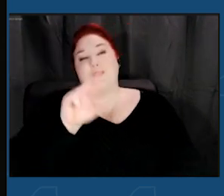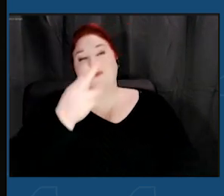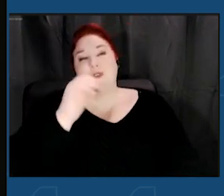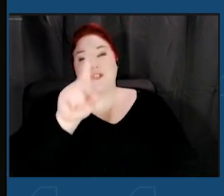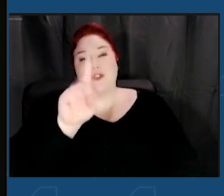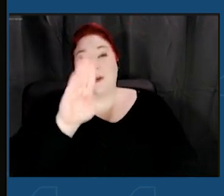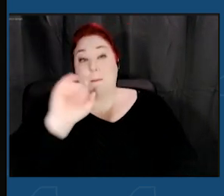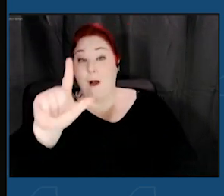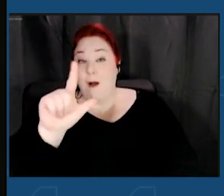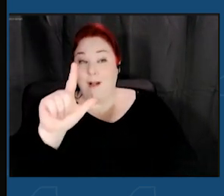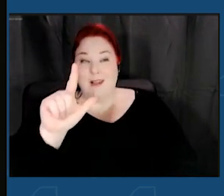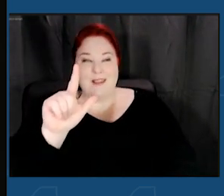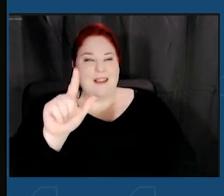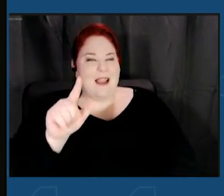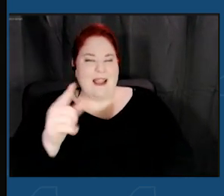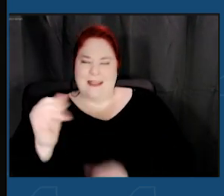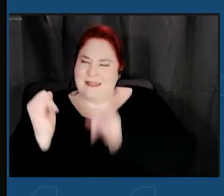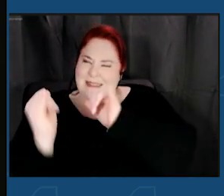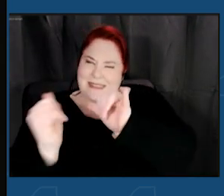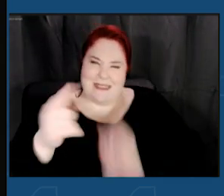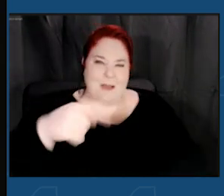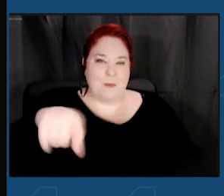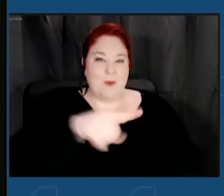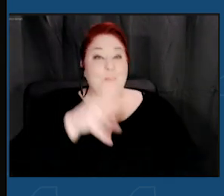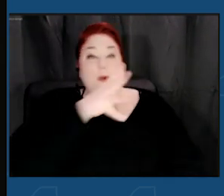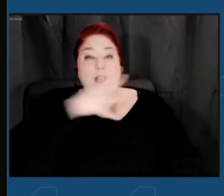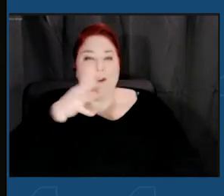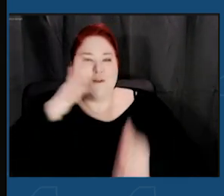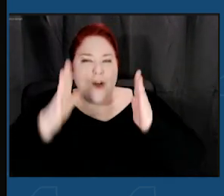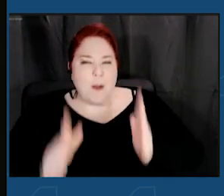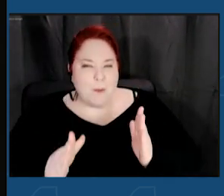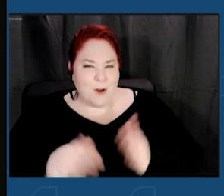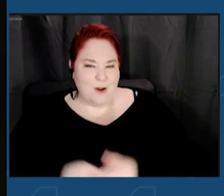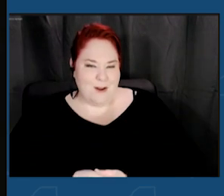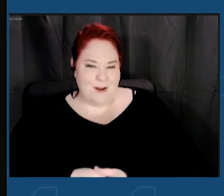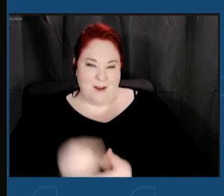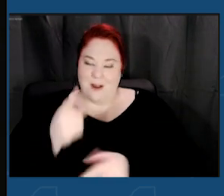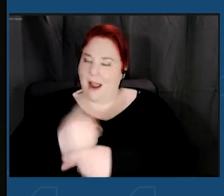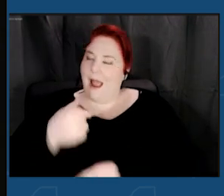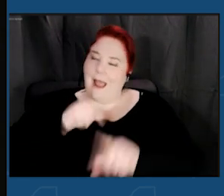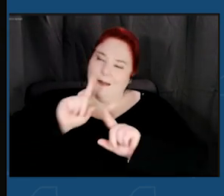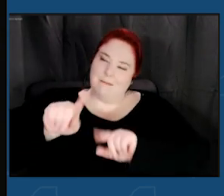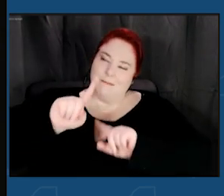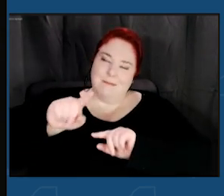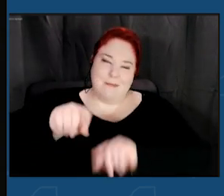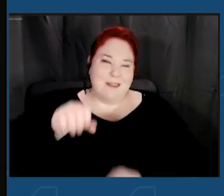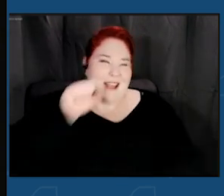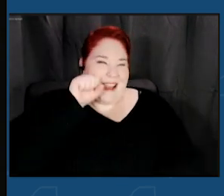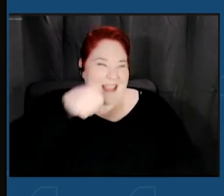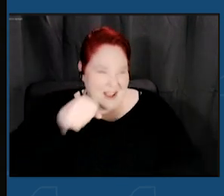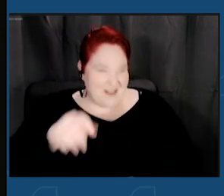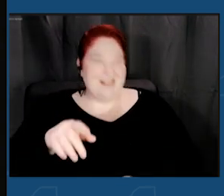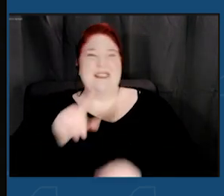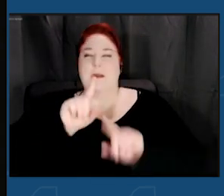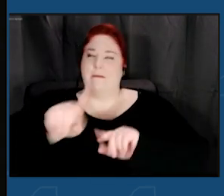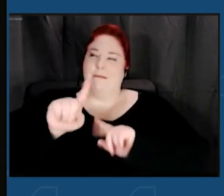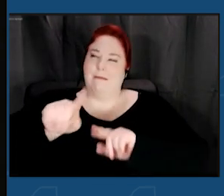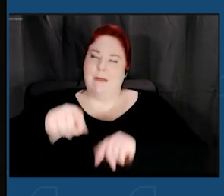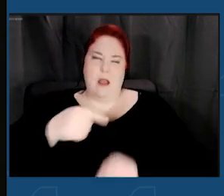you, he's a farmer, the carrot barn where I go every single year and get the best carrot